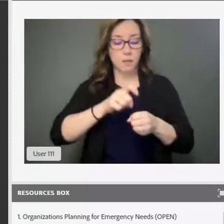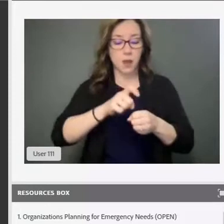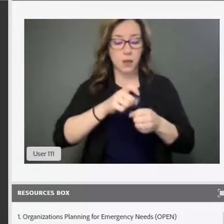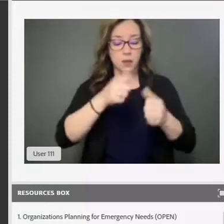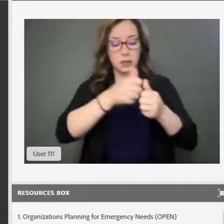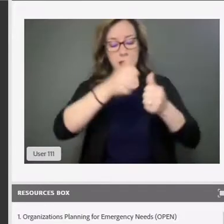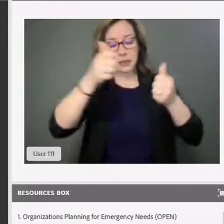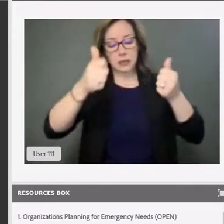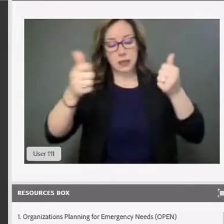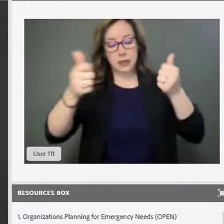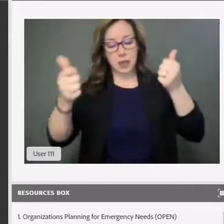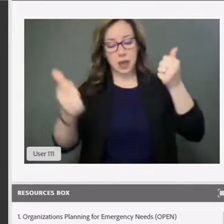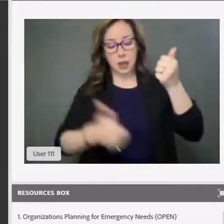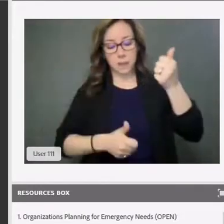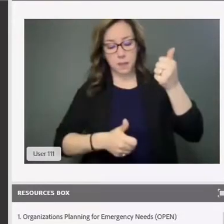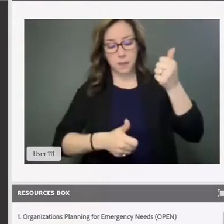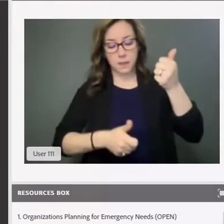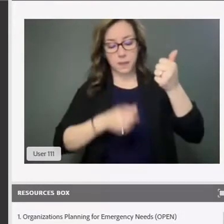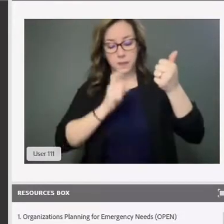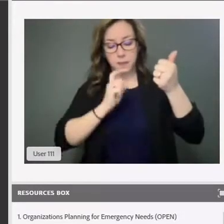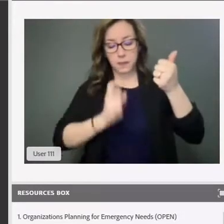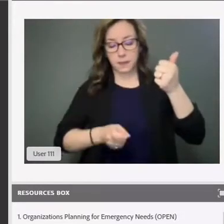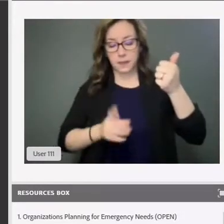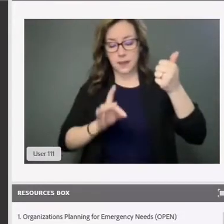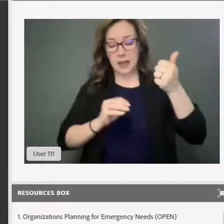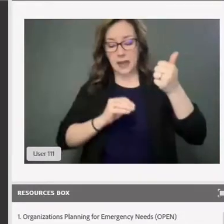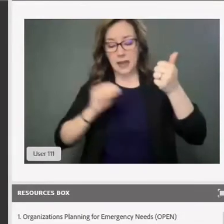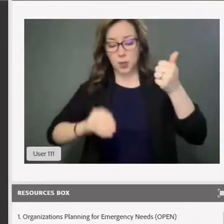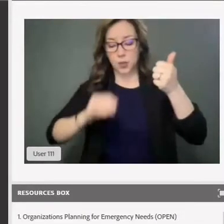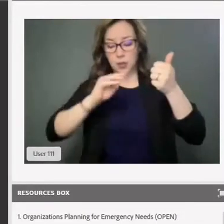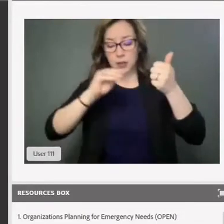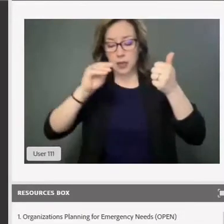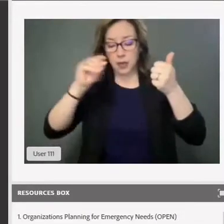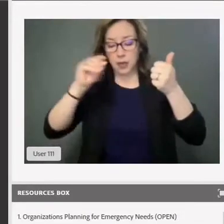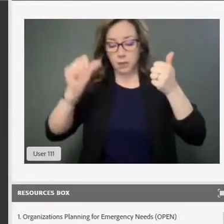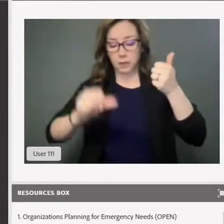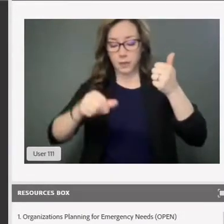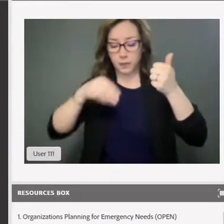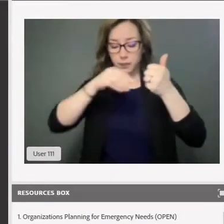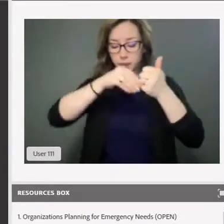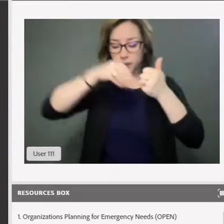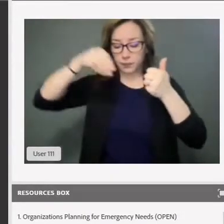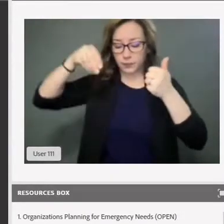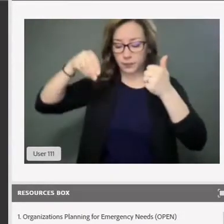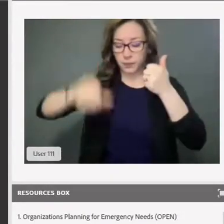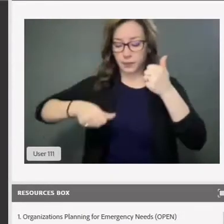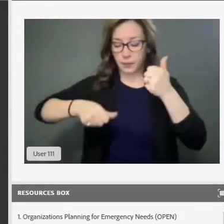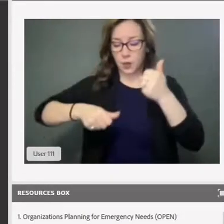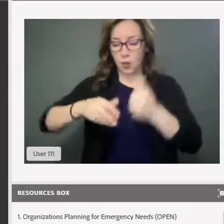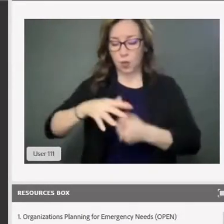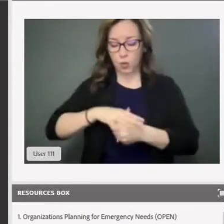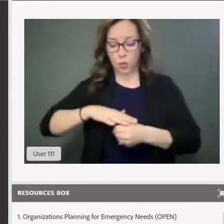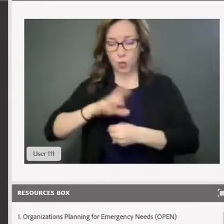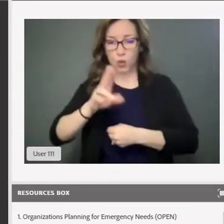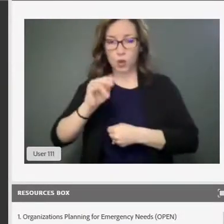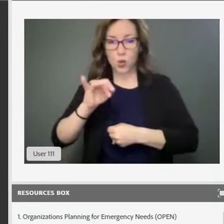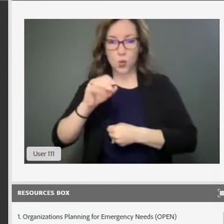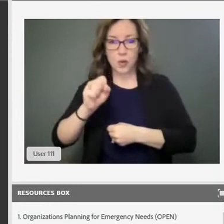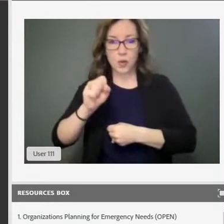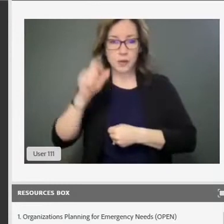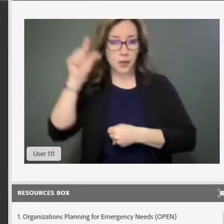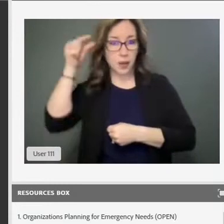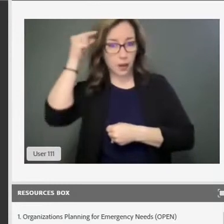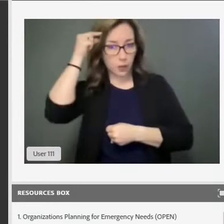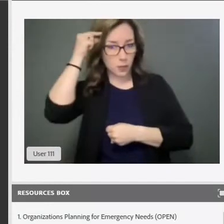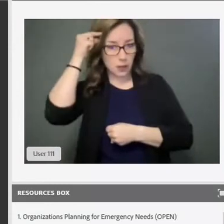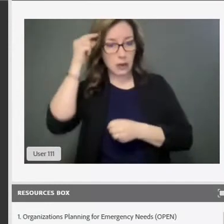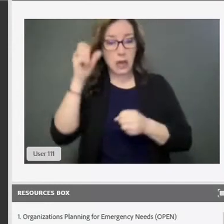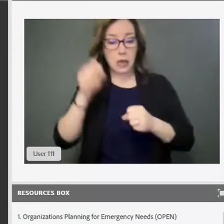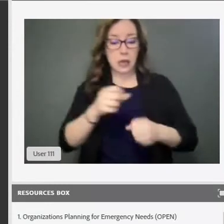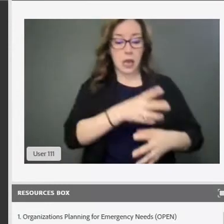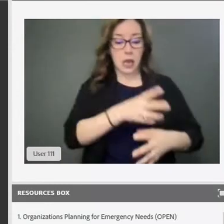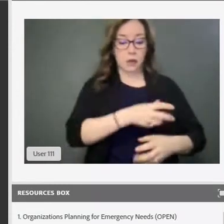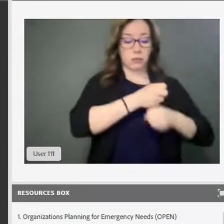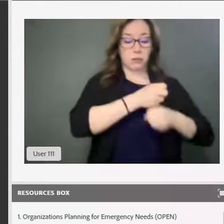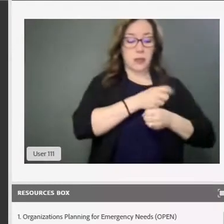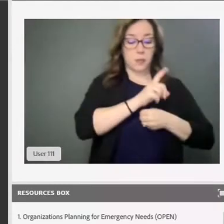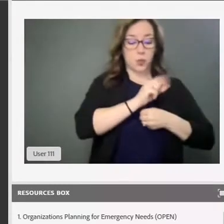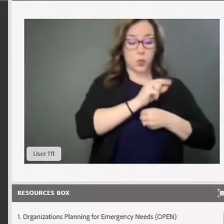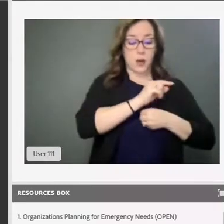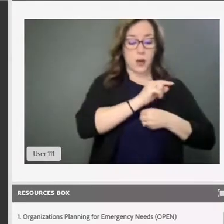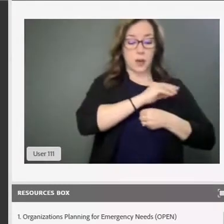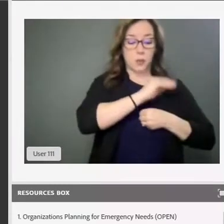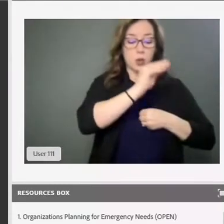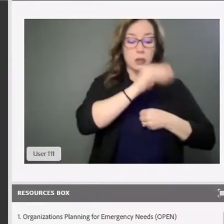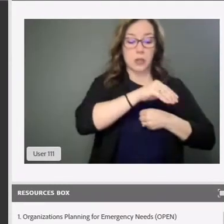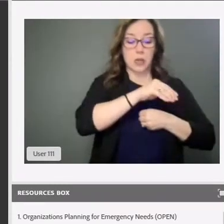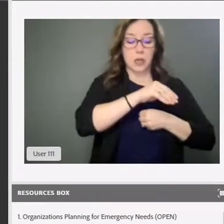least 80% of the funding that they receive to local units of government. And so while they can retain 20% of the award, they